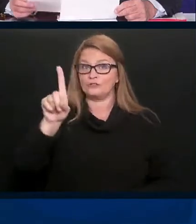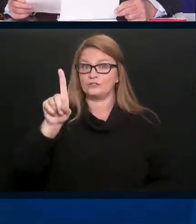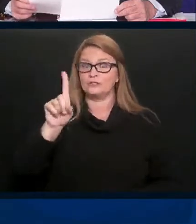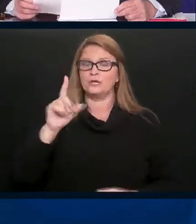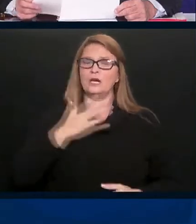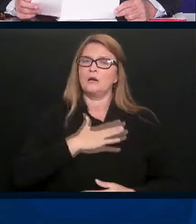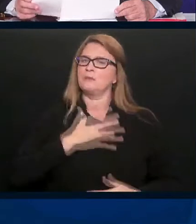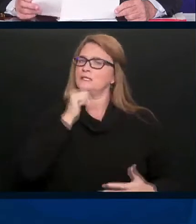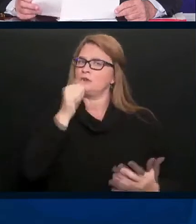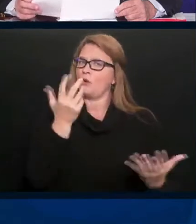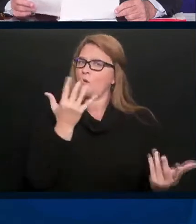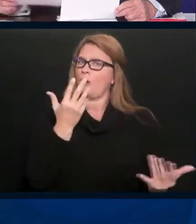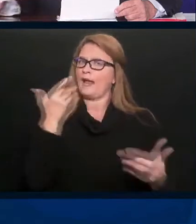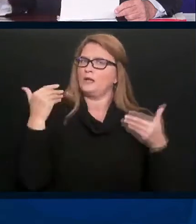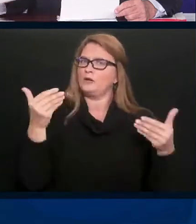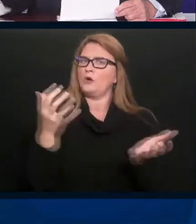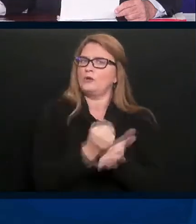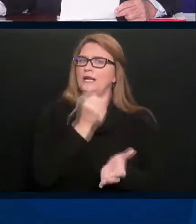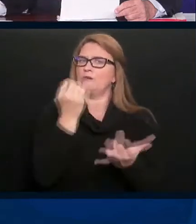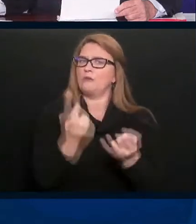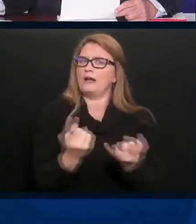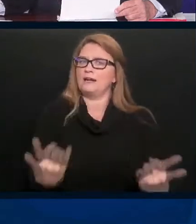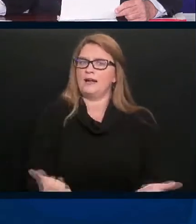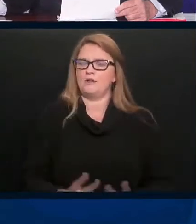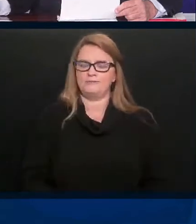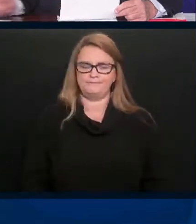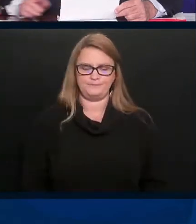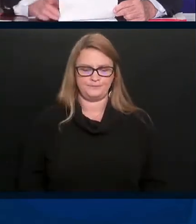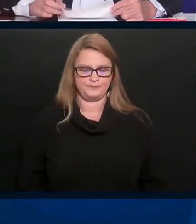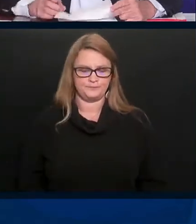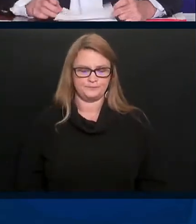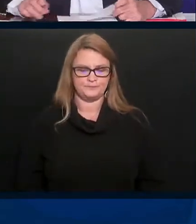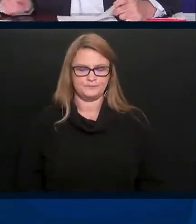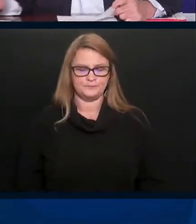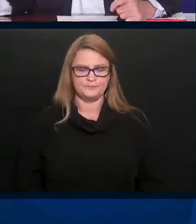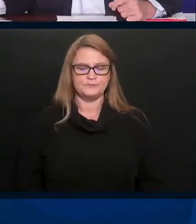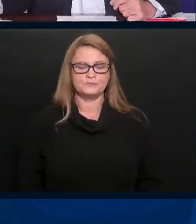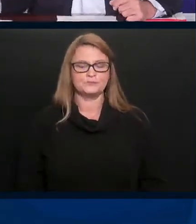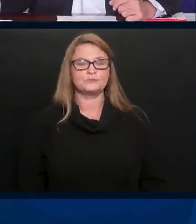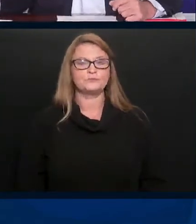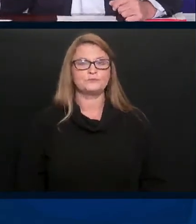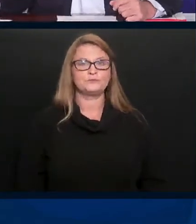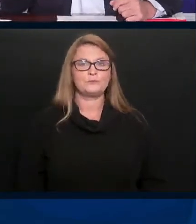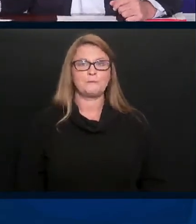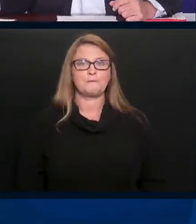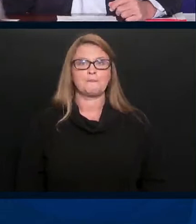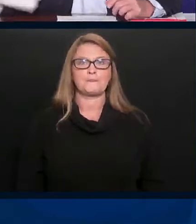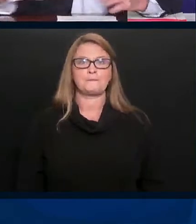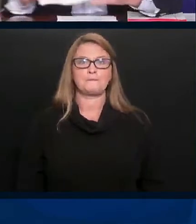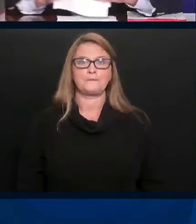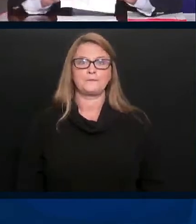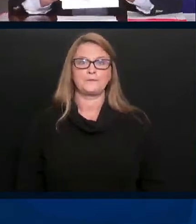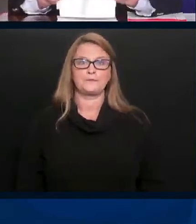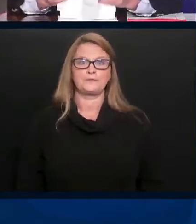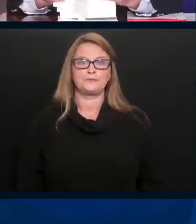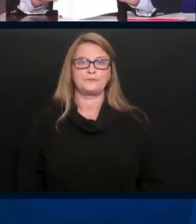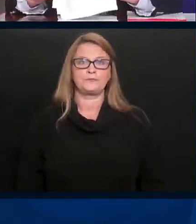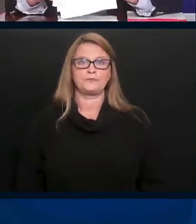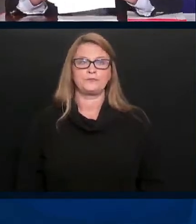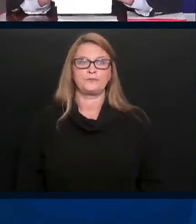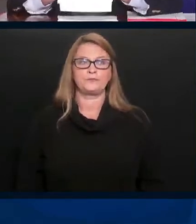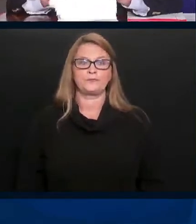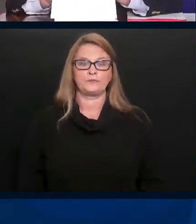booster shot now, and we'll get you those dollars. And in addition to that, for the ones that are the